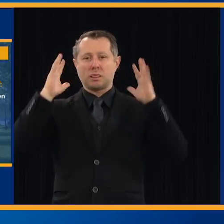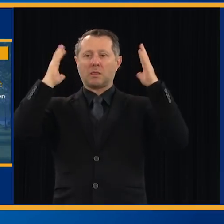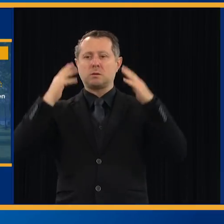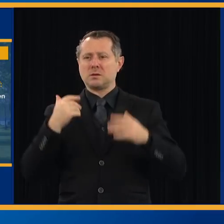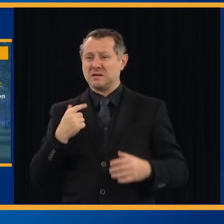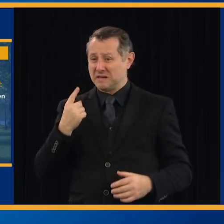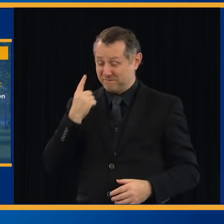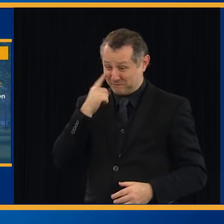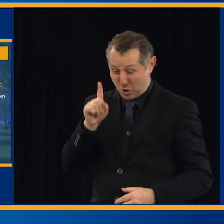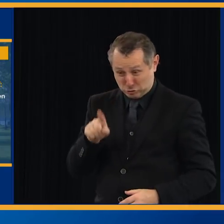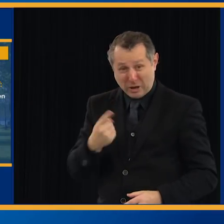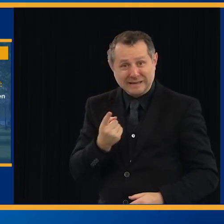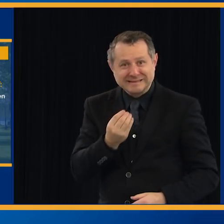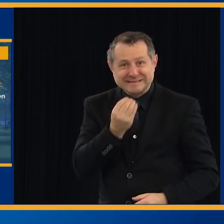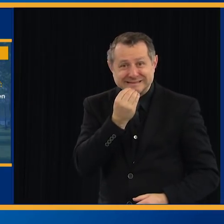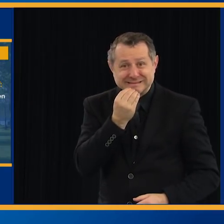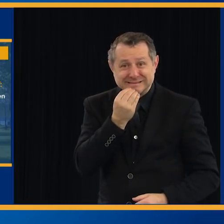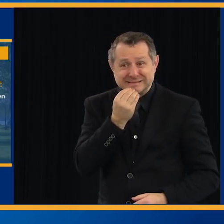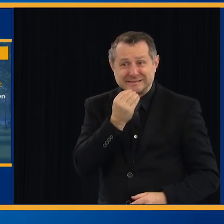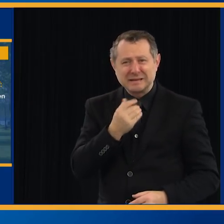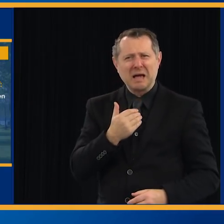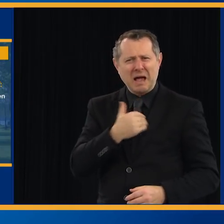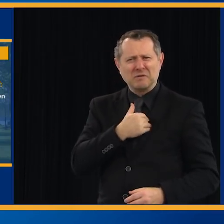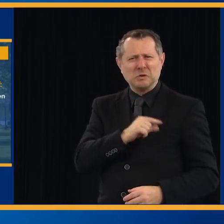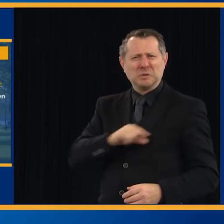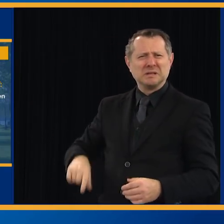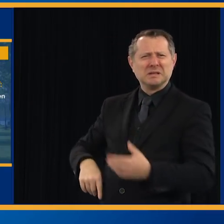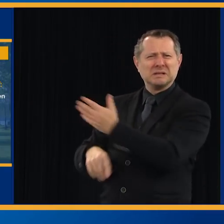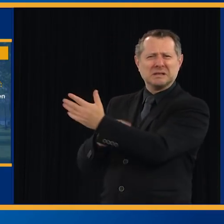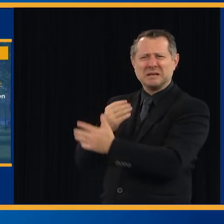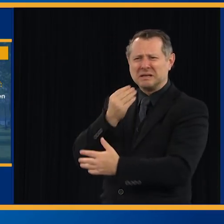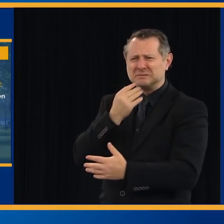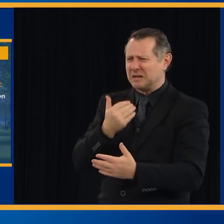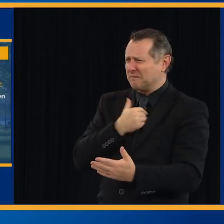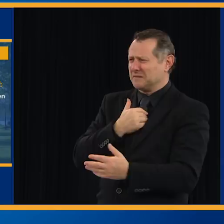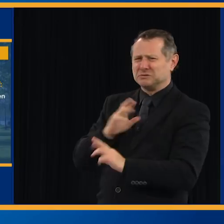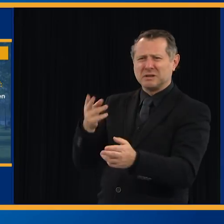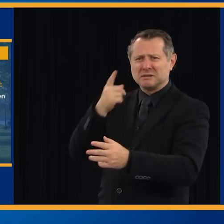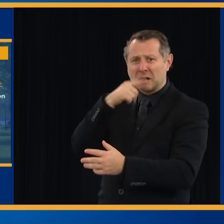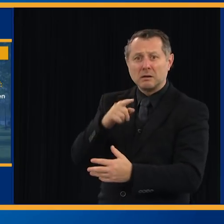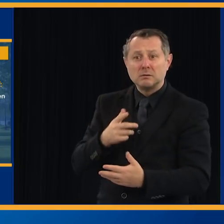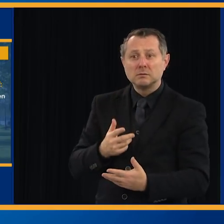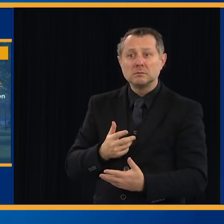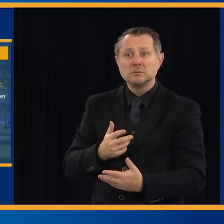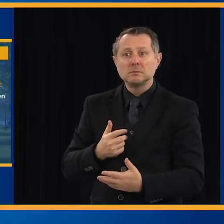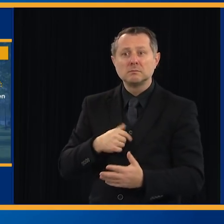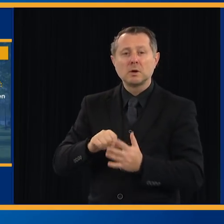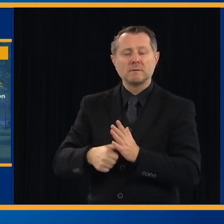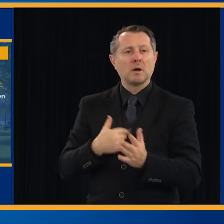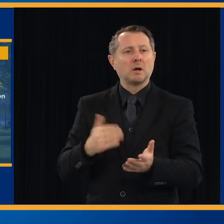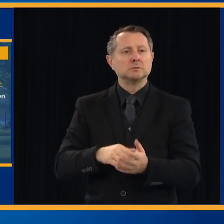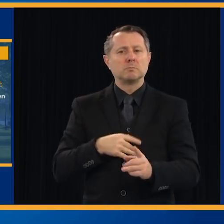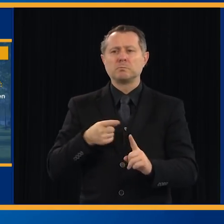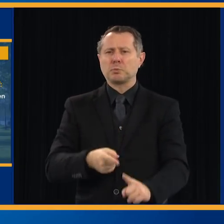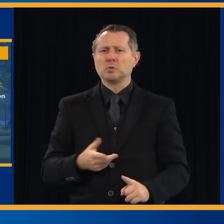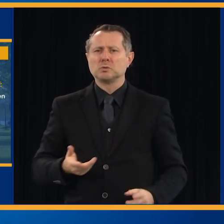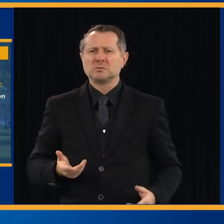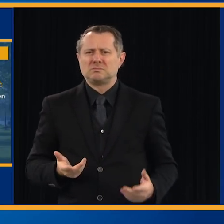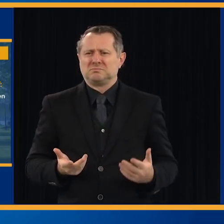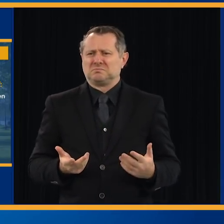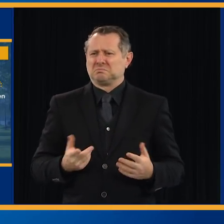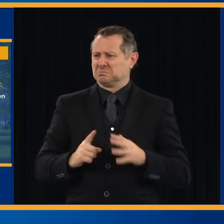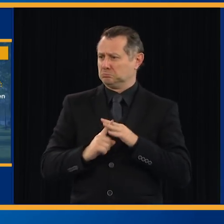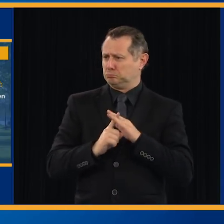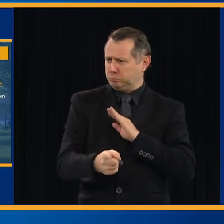in Queens, they have Thai food also, very good Thai food. I'm from Queens. But it just shows how people need to get out and do